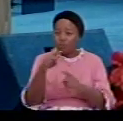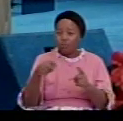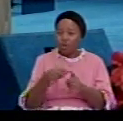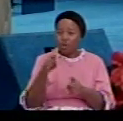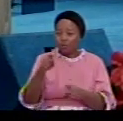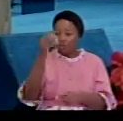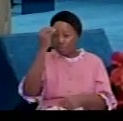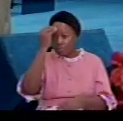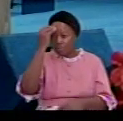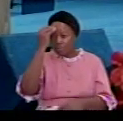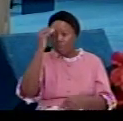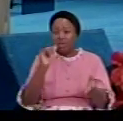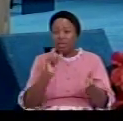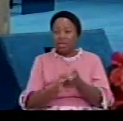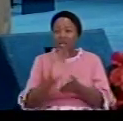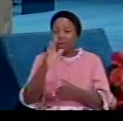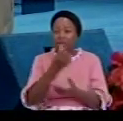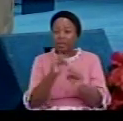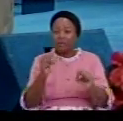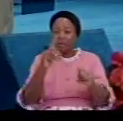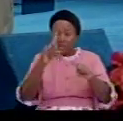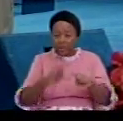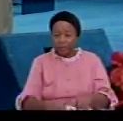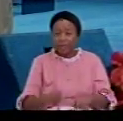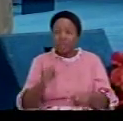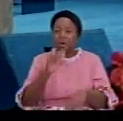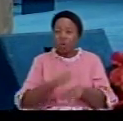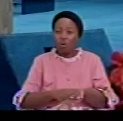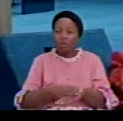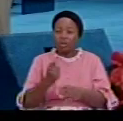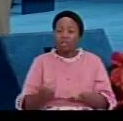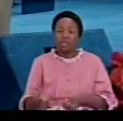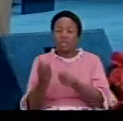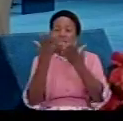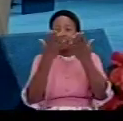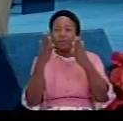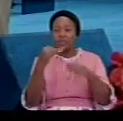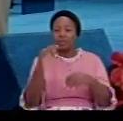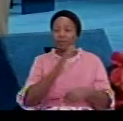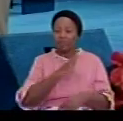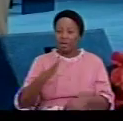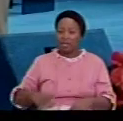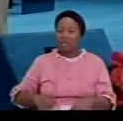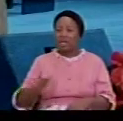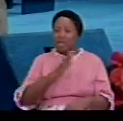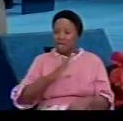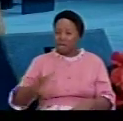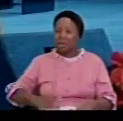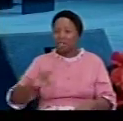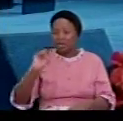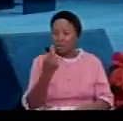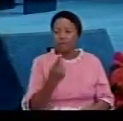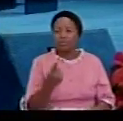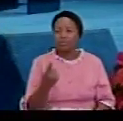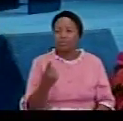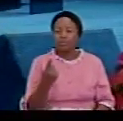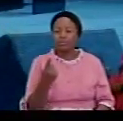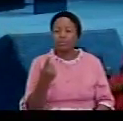When you know that your salvation depends on the sacrifice of Christ, Christ alone.